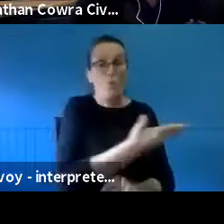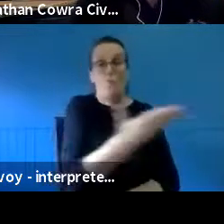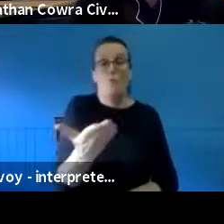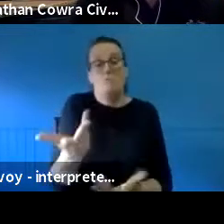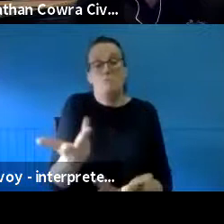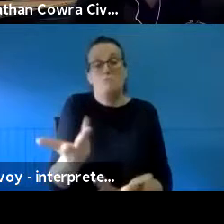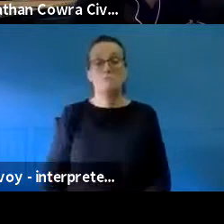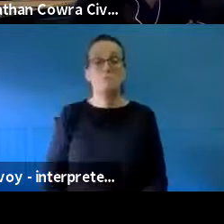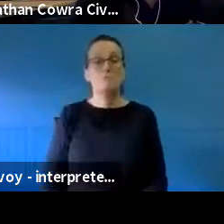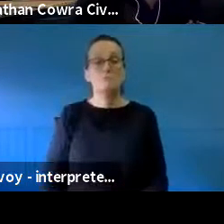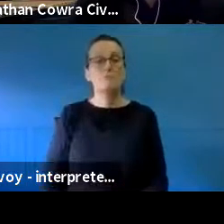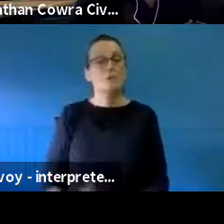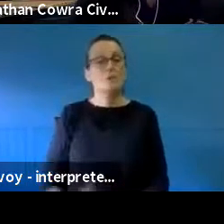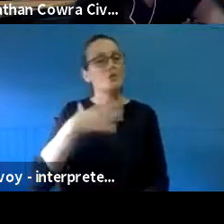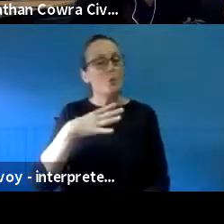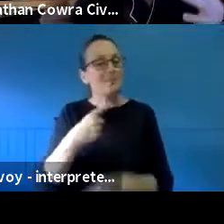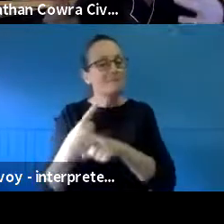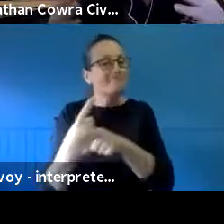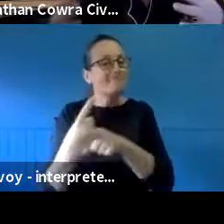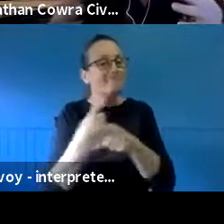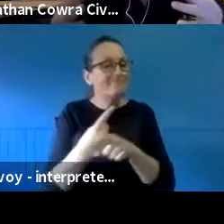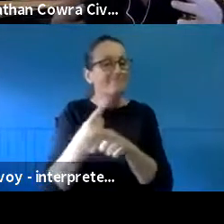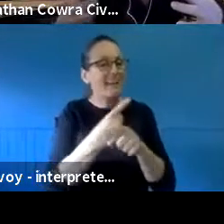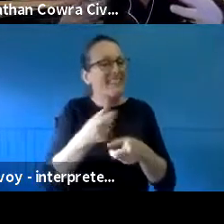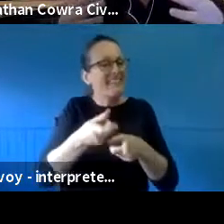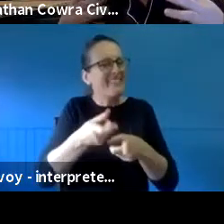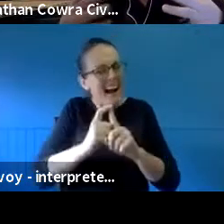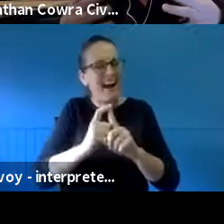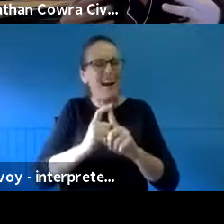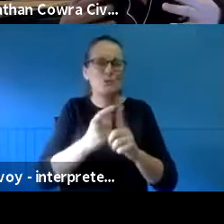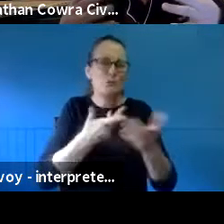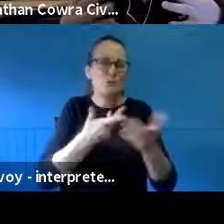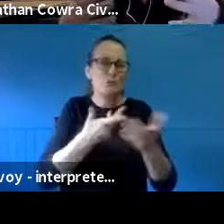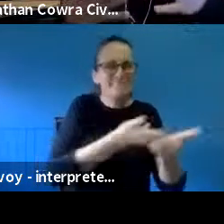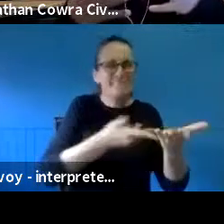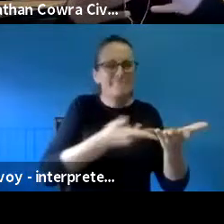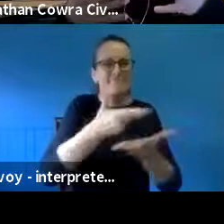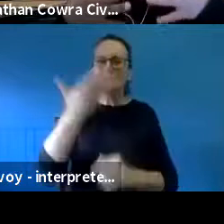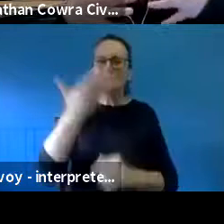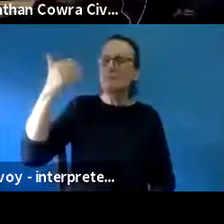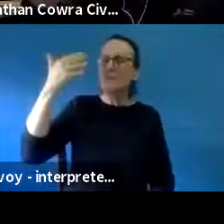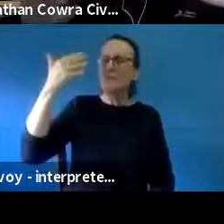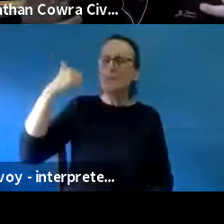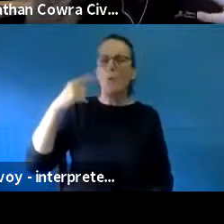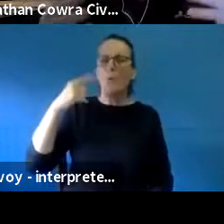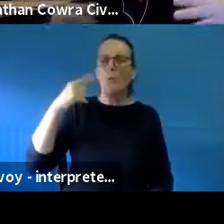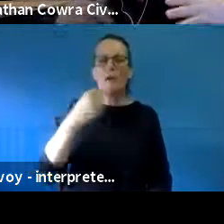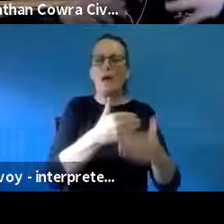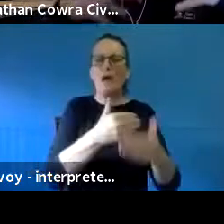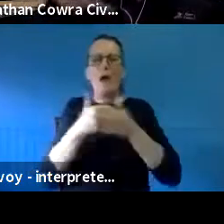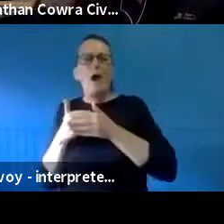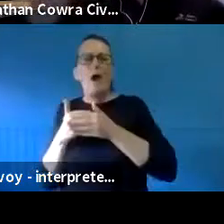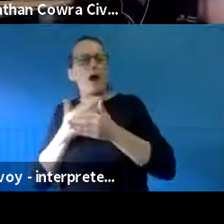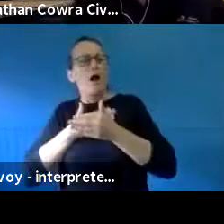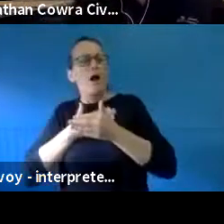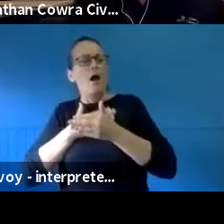those conversations are kind of hard, because sometimes there's been a tradition of holding back for that big reveal of a